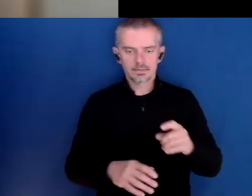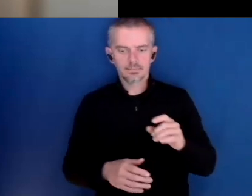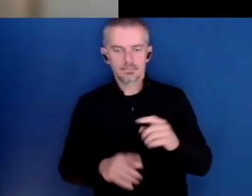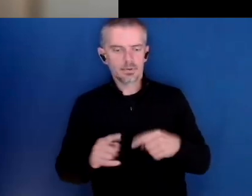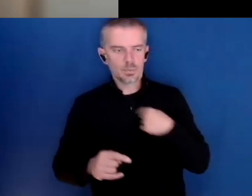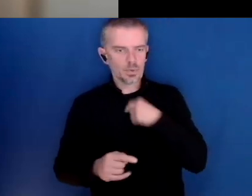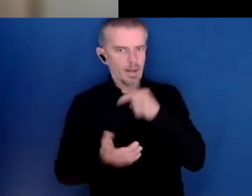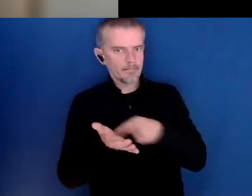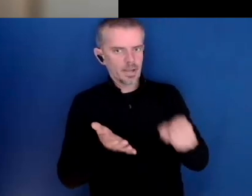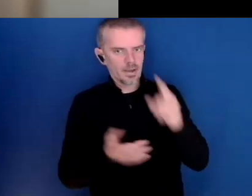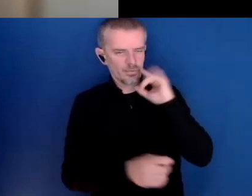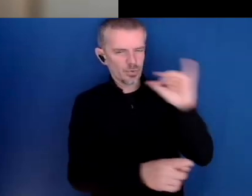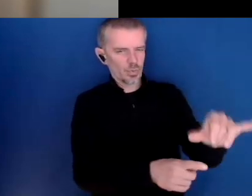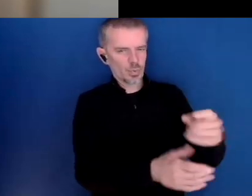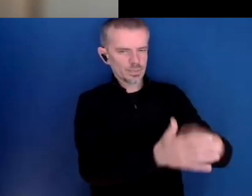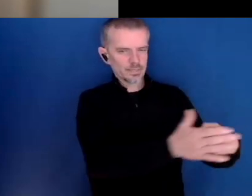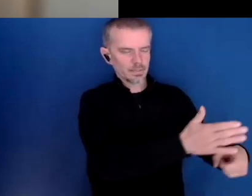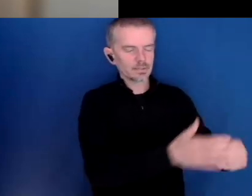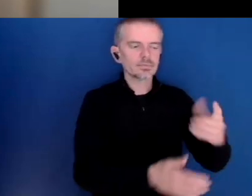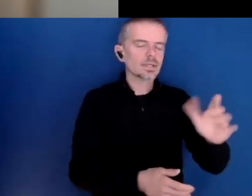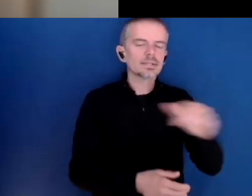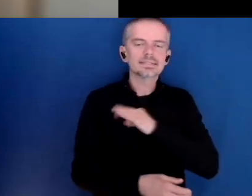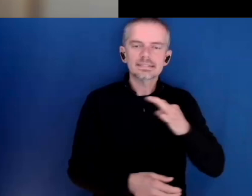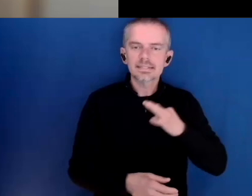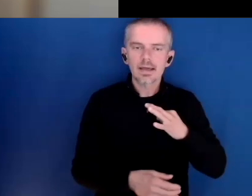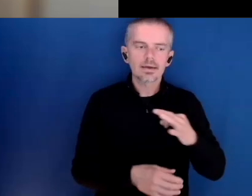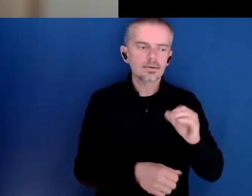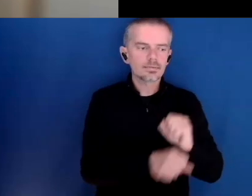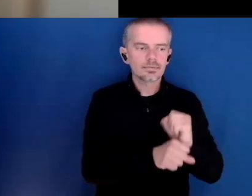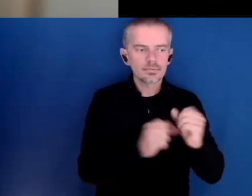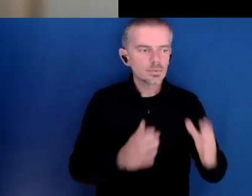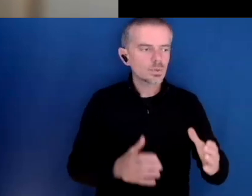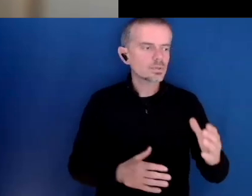reimbursed. So if they have staff or employees that they will be